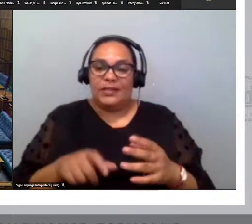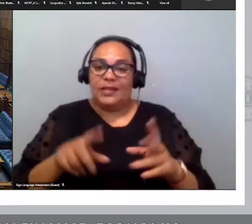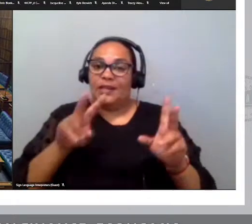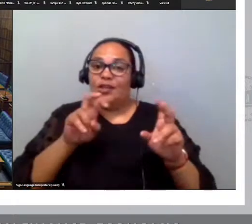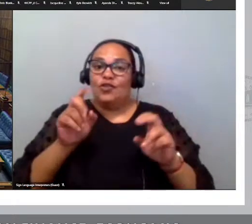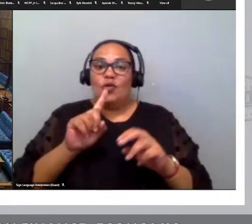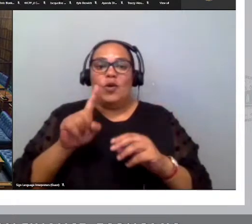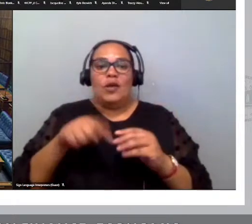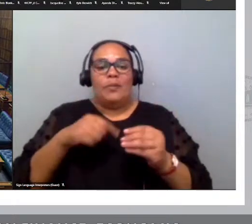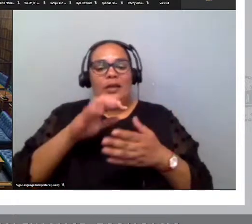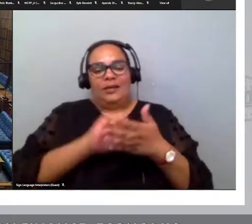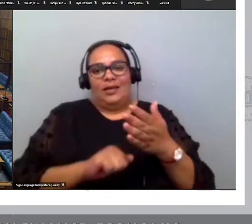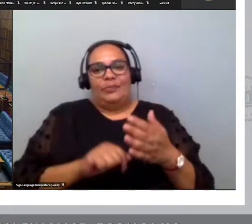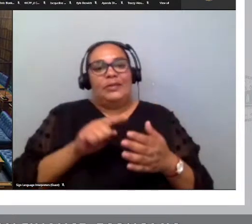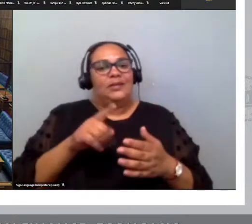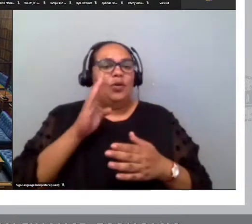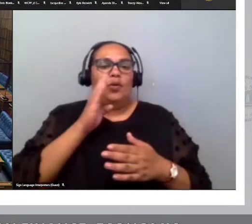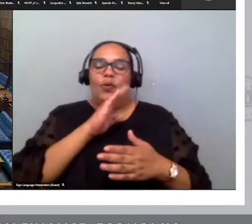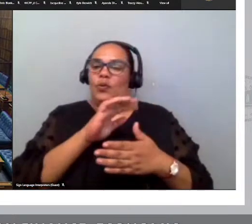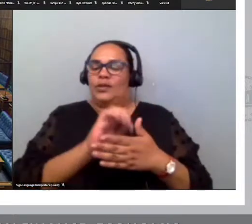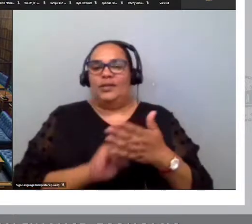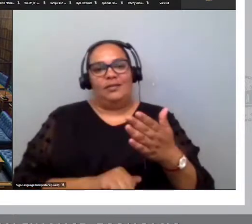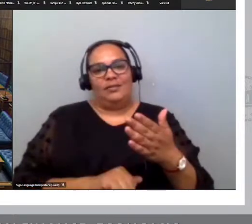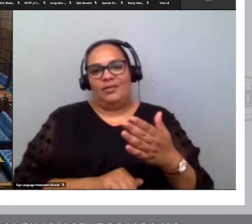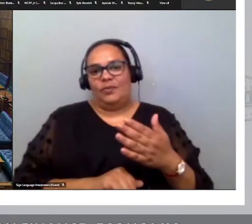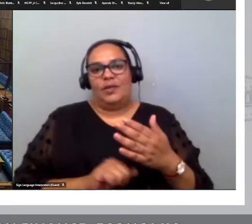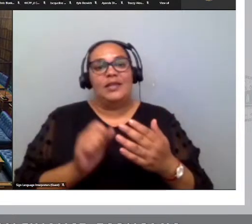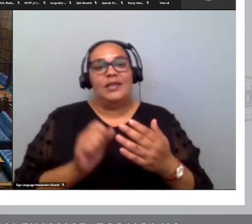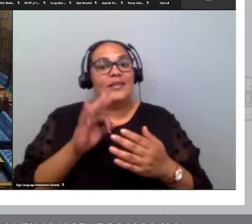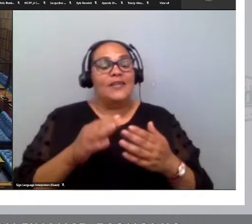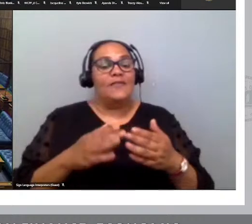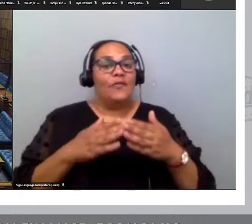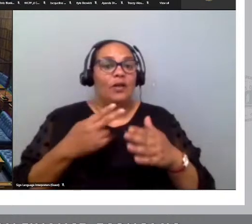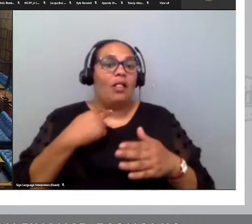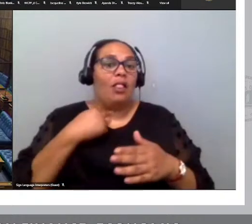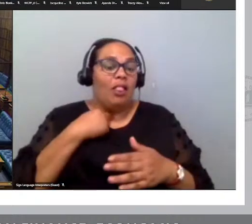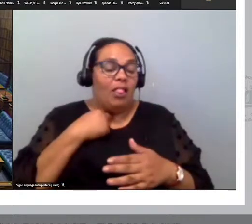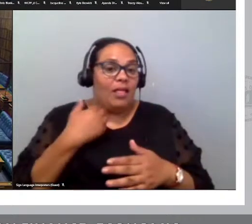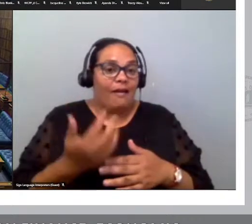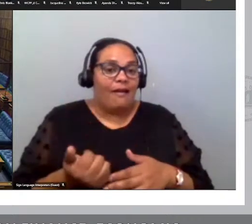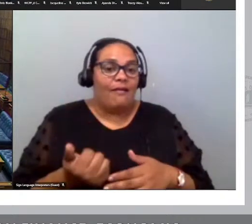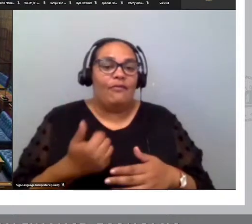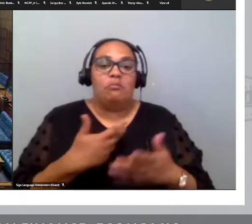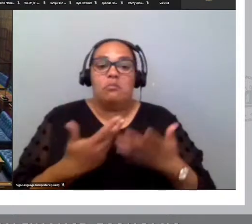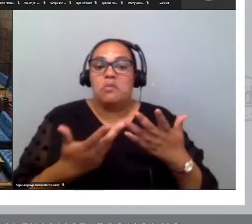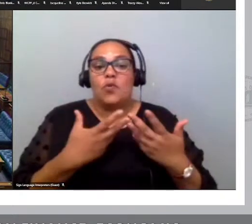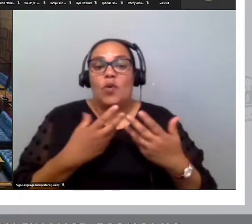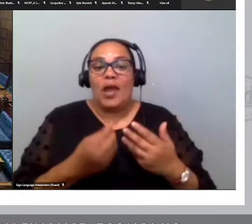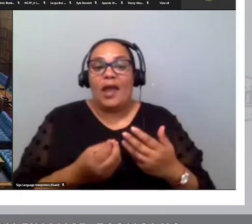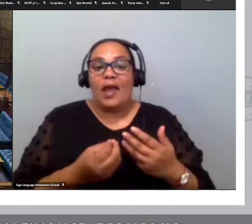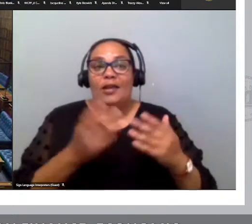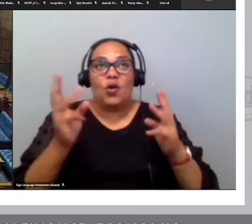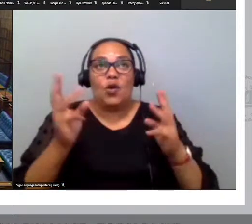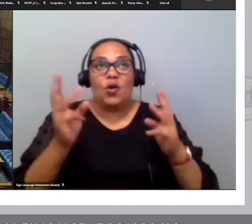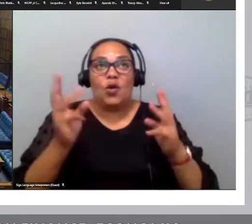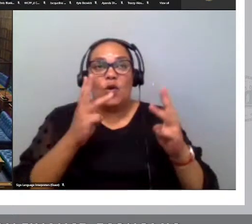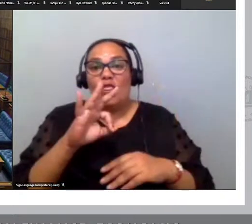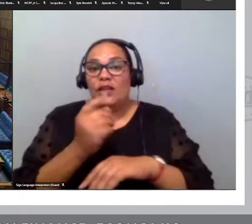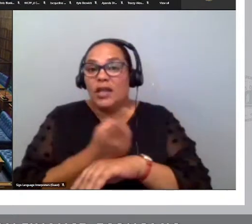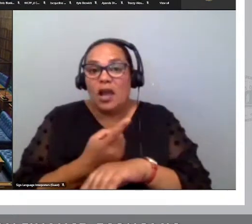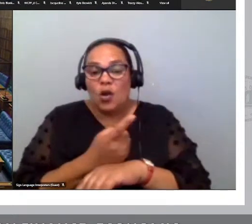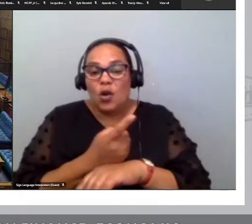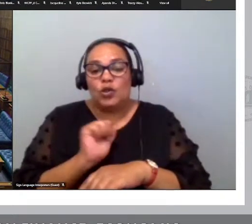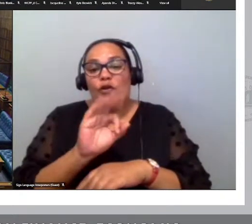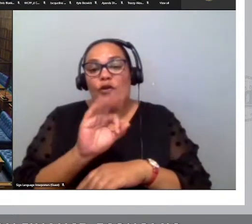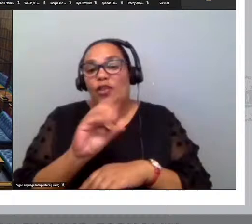of the deductible that there are no deductibles if a vessel is stuck alongside and we have adverse weather for 30 hours the 30